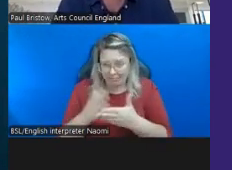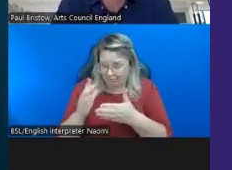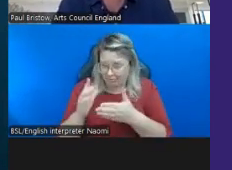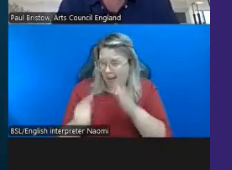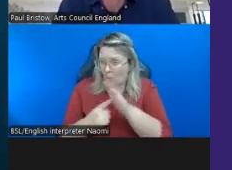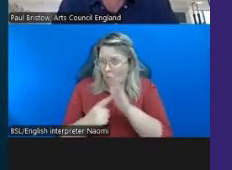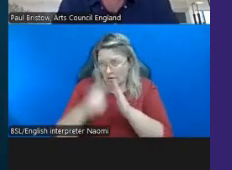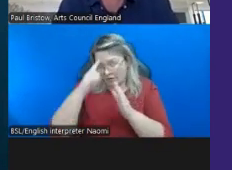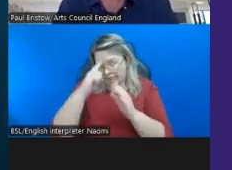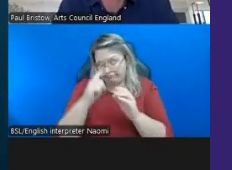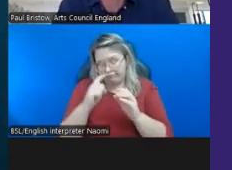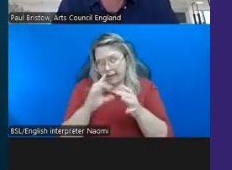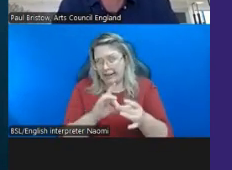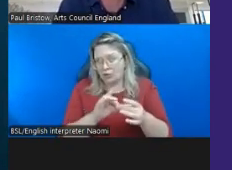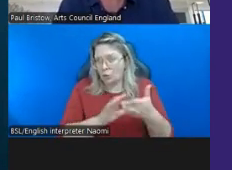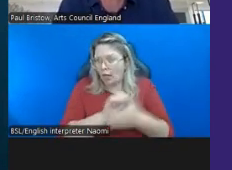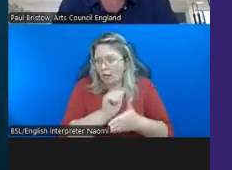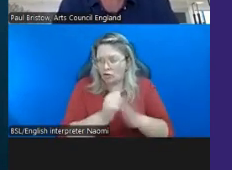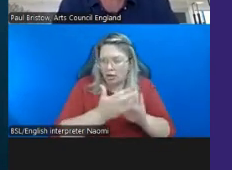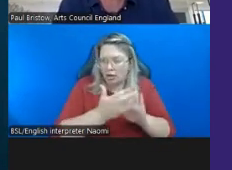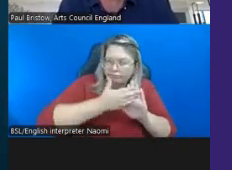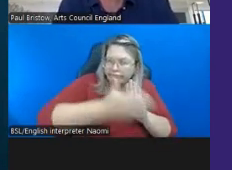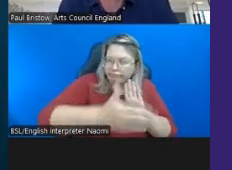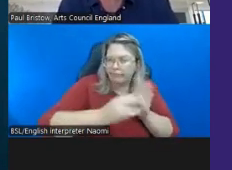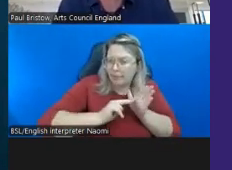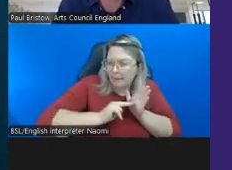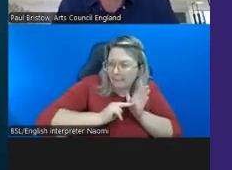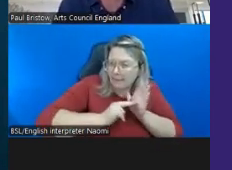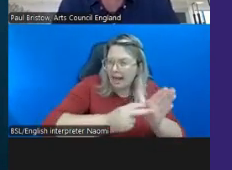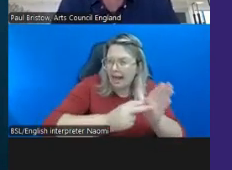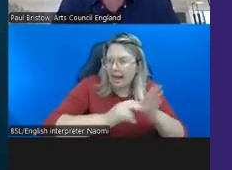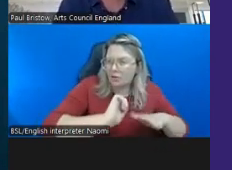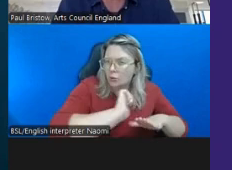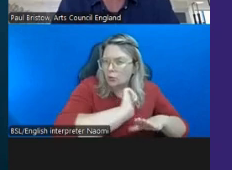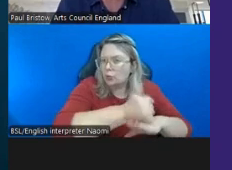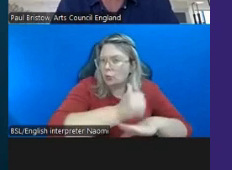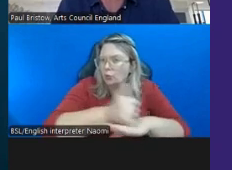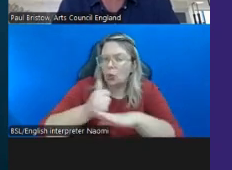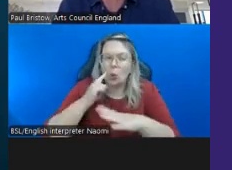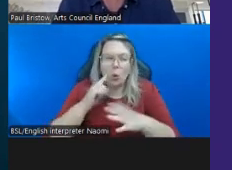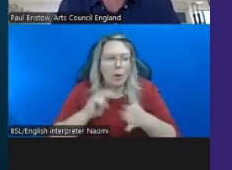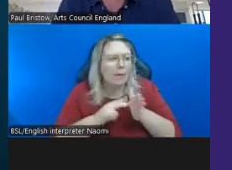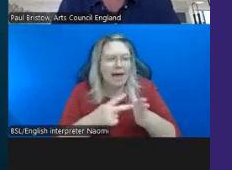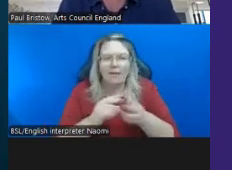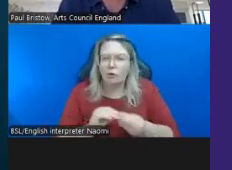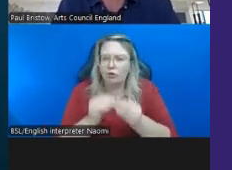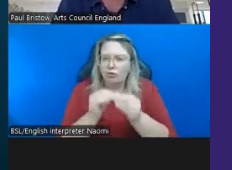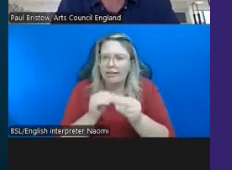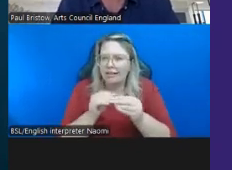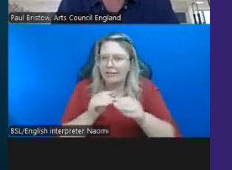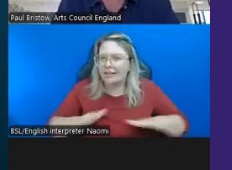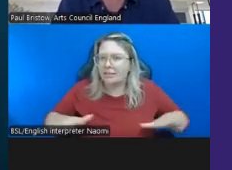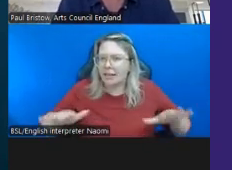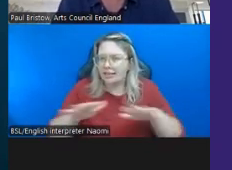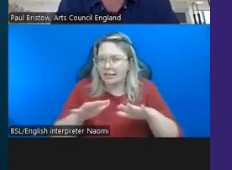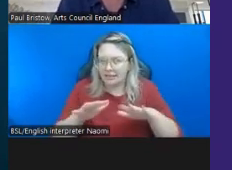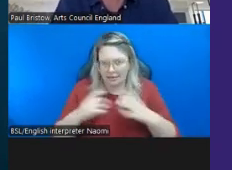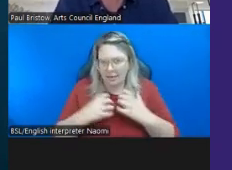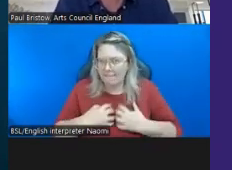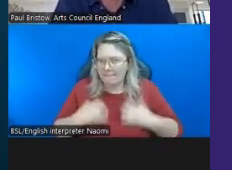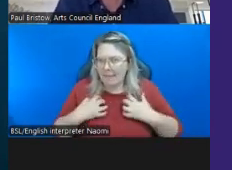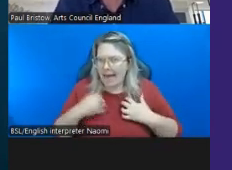about planning for cultural infrastructure or for creative workspace. Those wider powers of the mayor are really important for